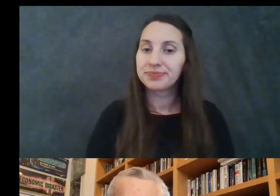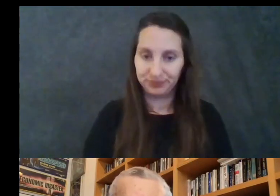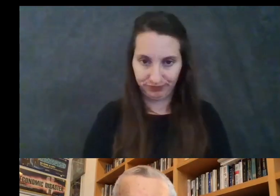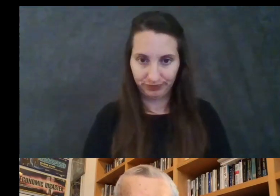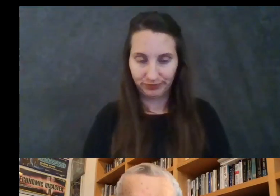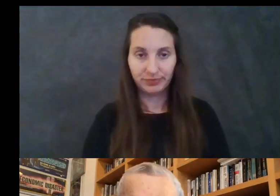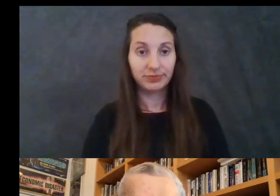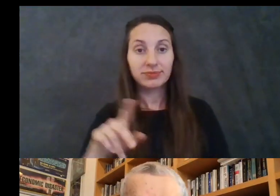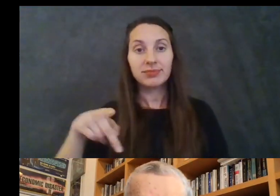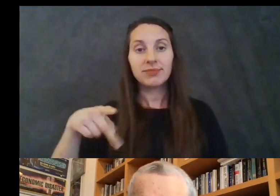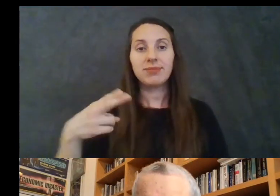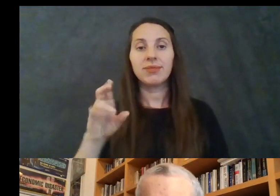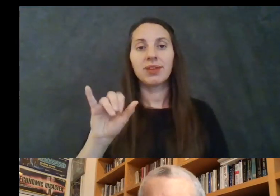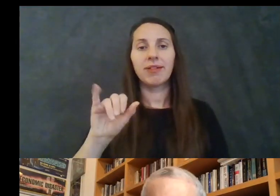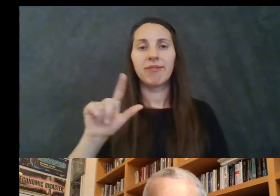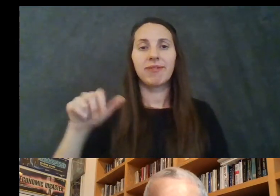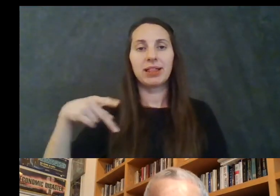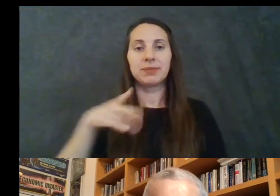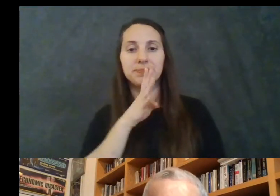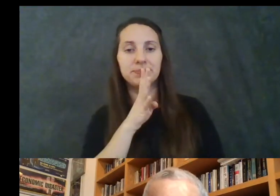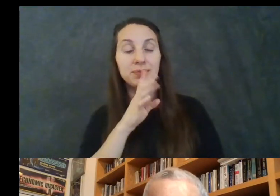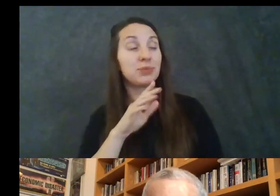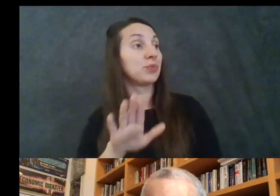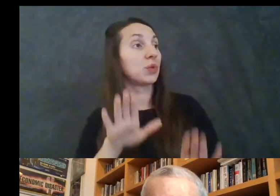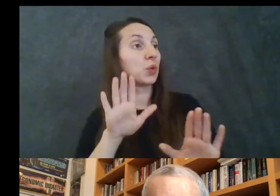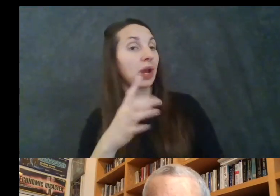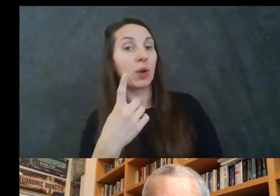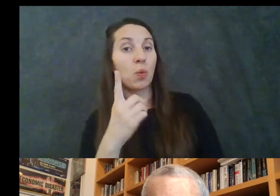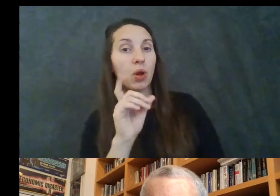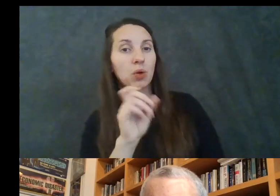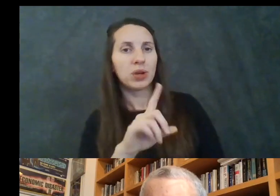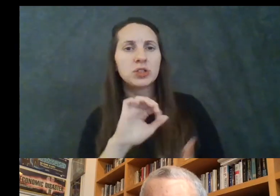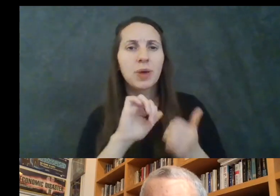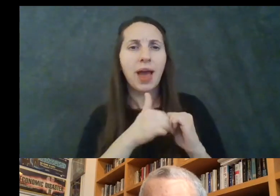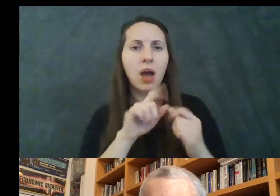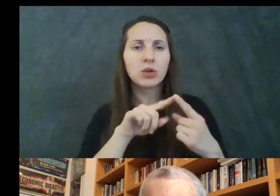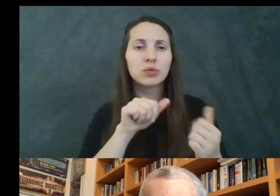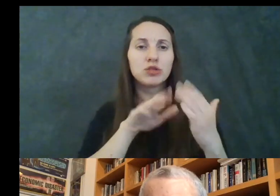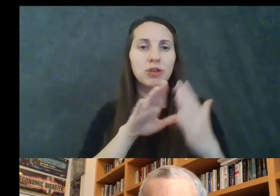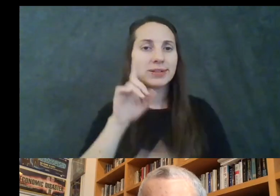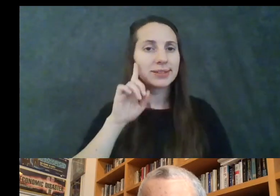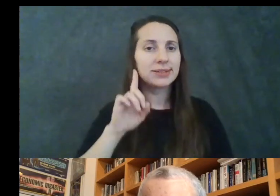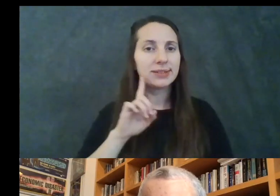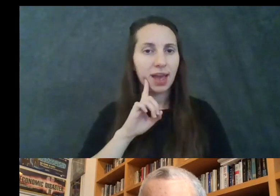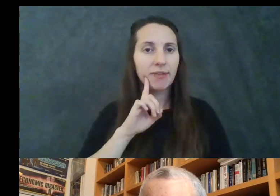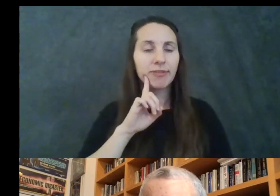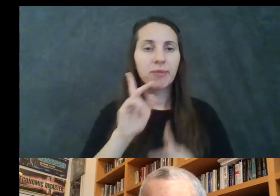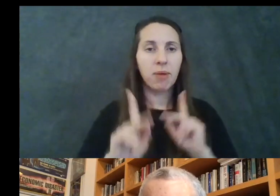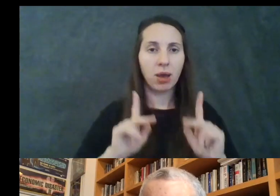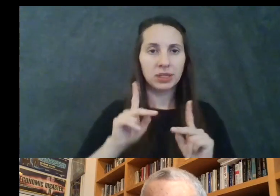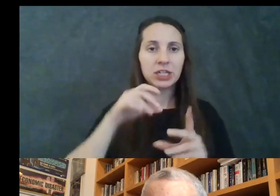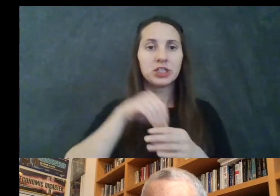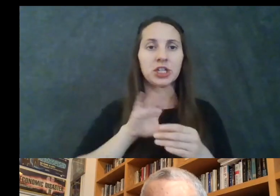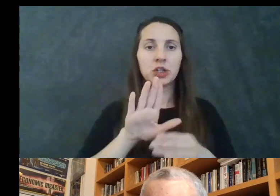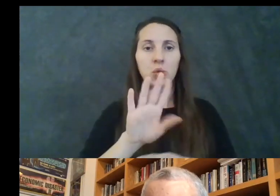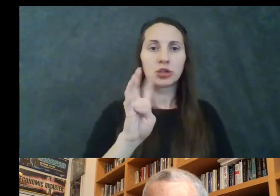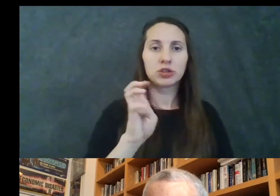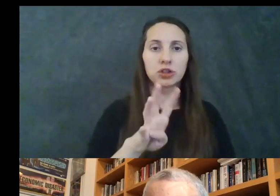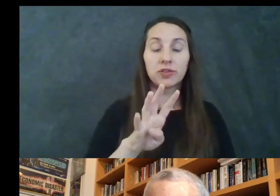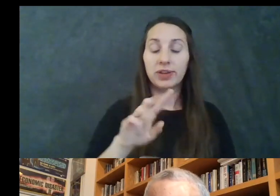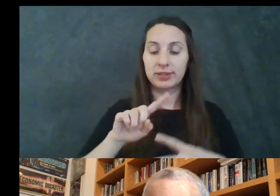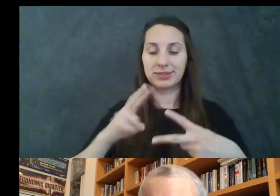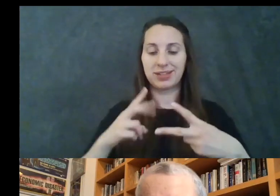Great. So one question was, how do you address the deaf population in your surveys? And then the second question was, are there